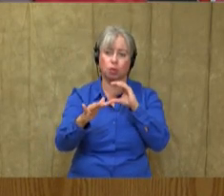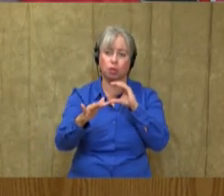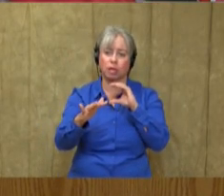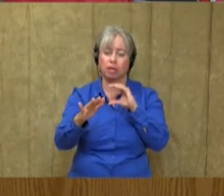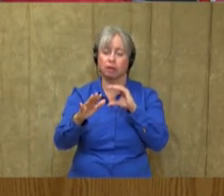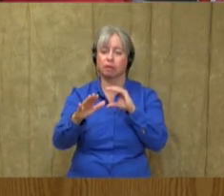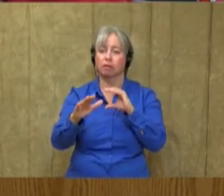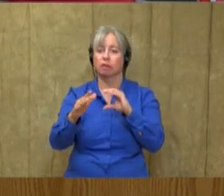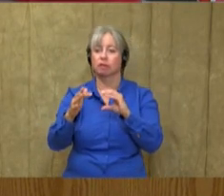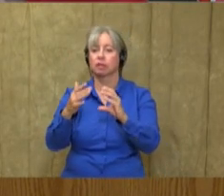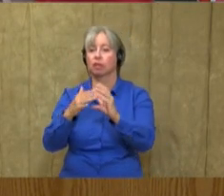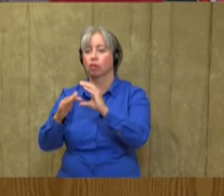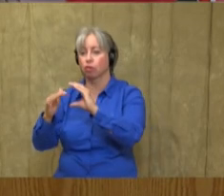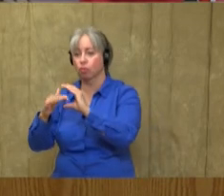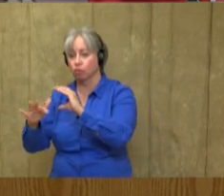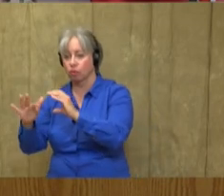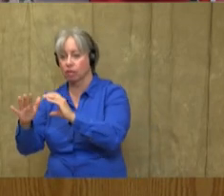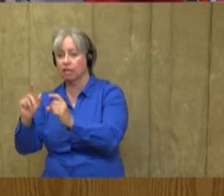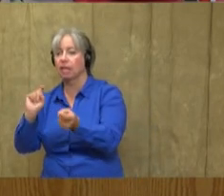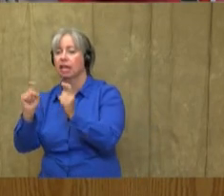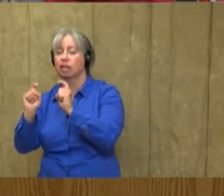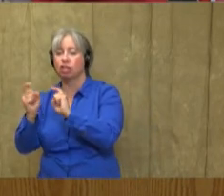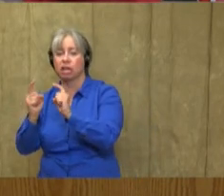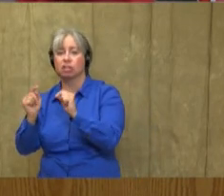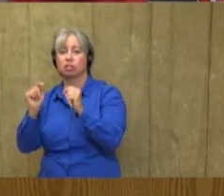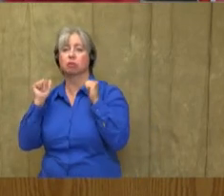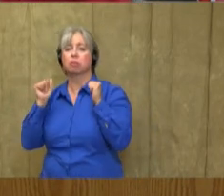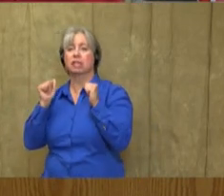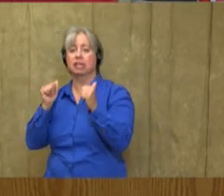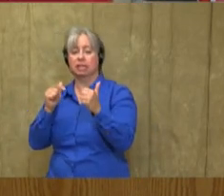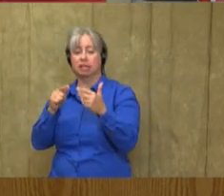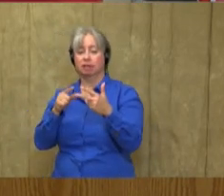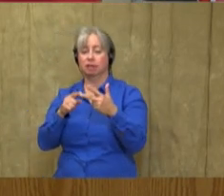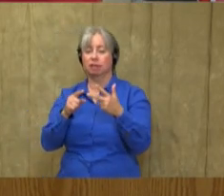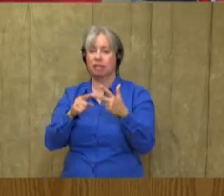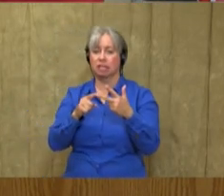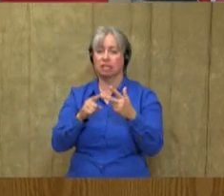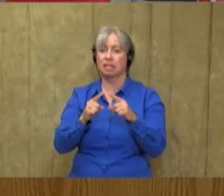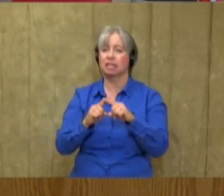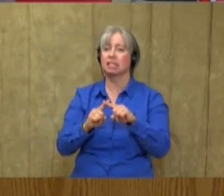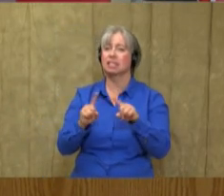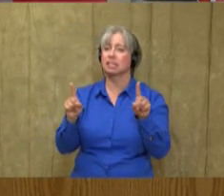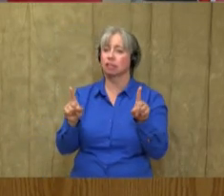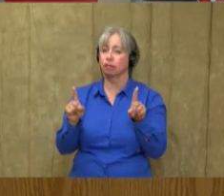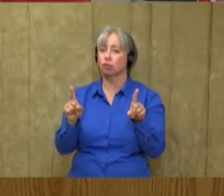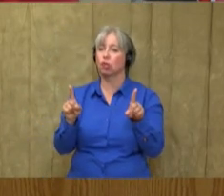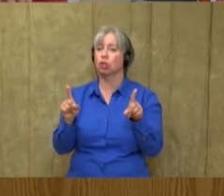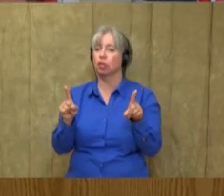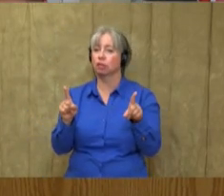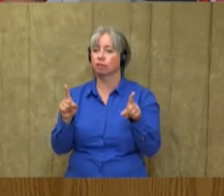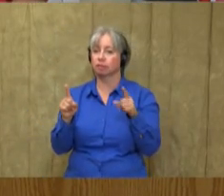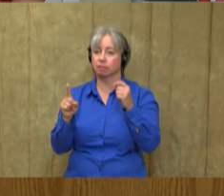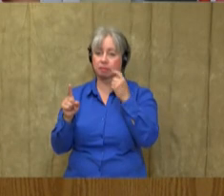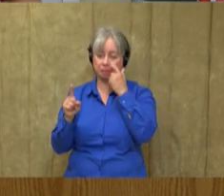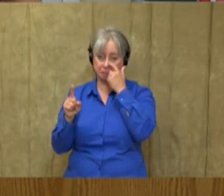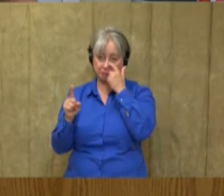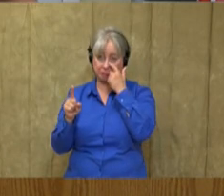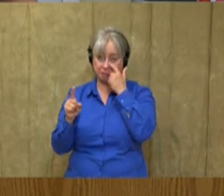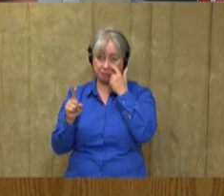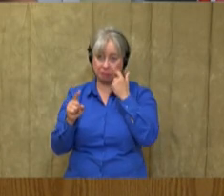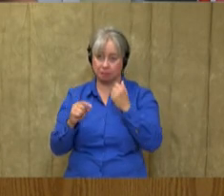into another medium, and it changes speed. Diffraction is a little bit different. If you've ever